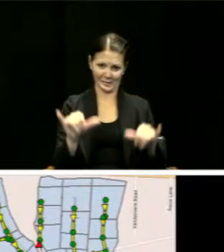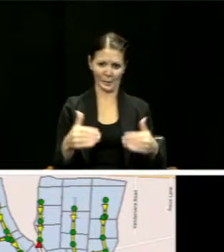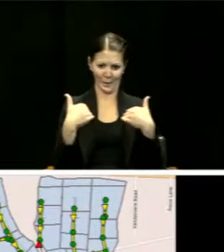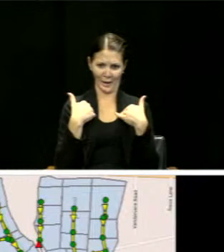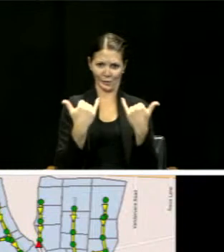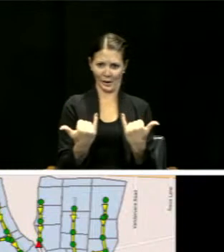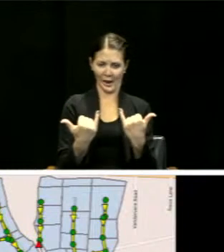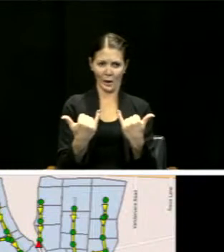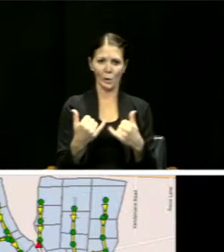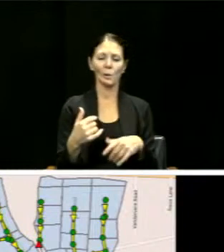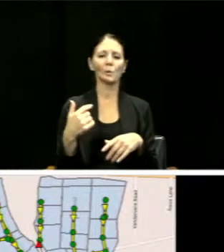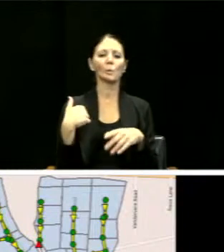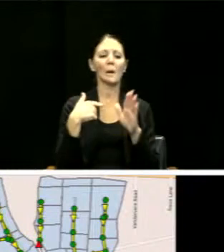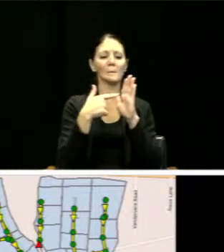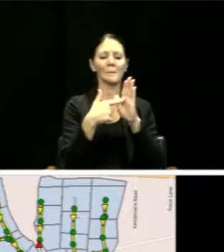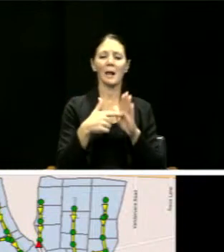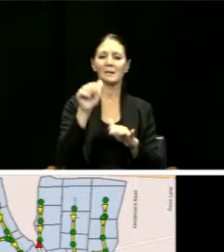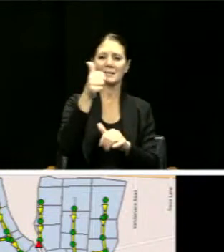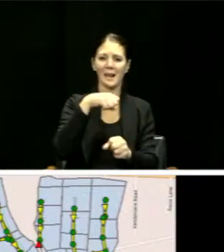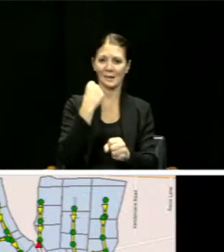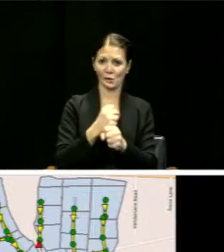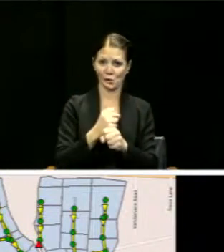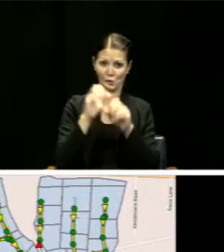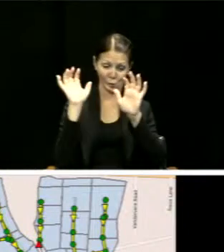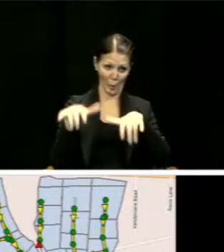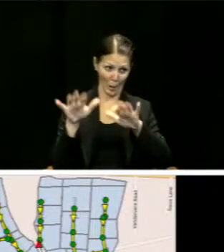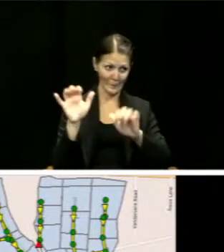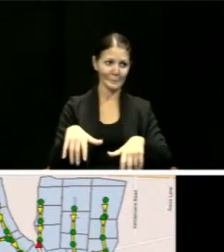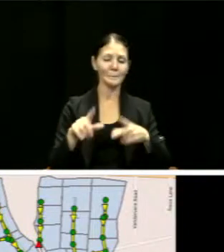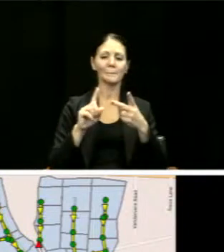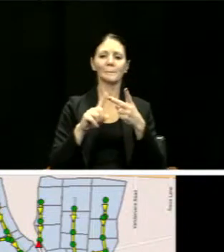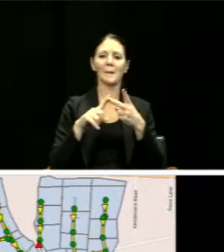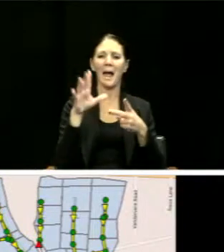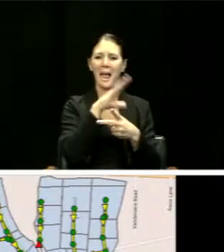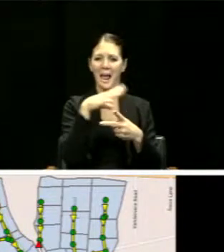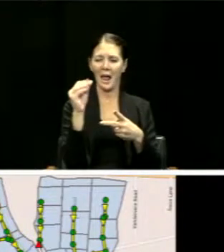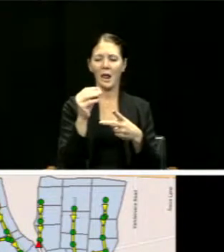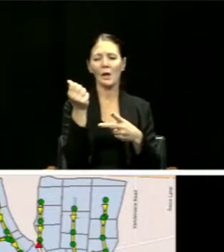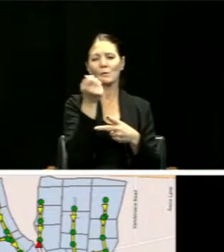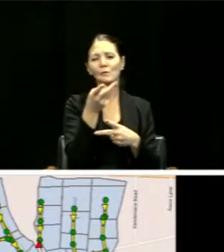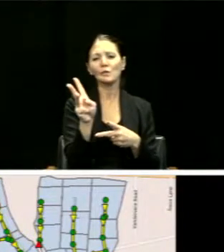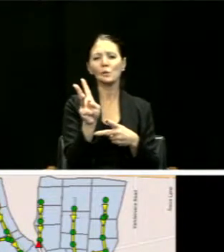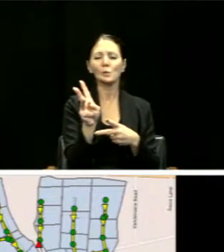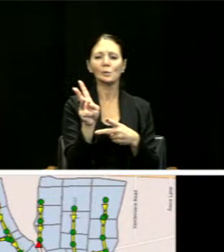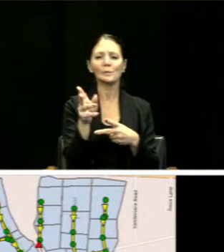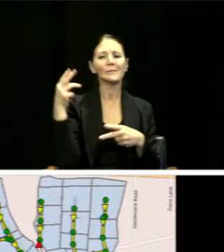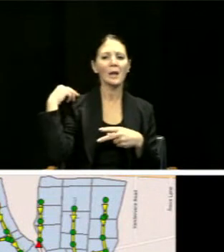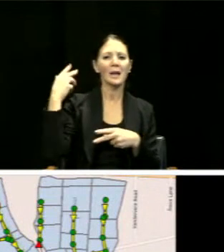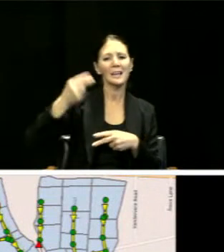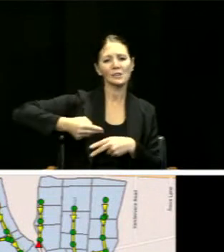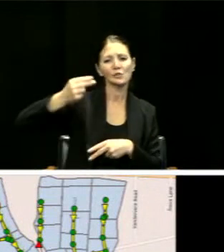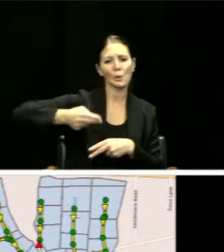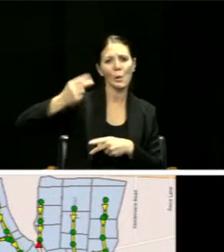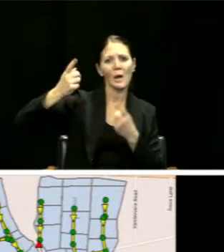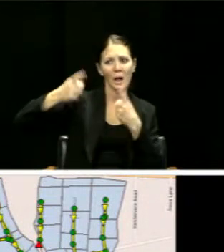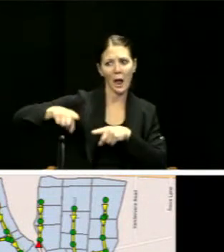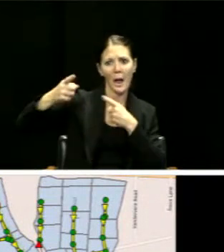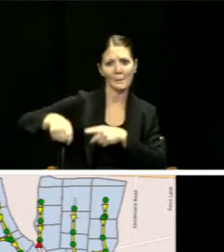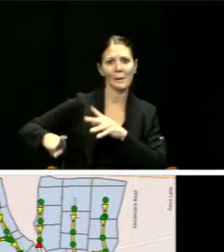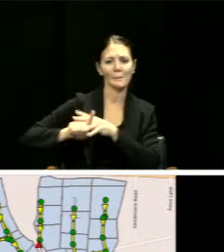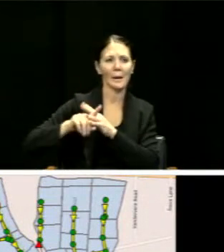We modeled the 10-year storm, as well as we modeled quite a few historical storm events,